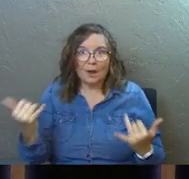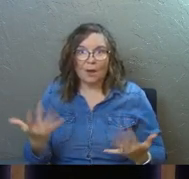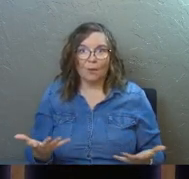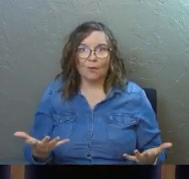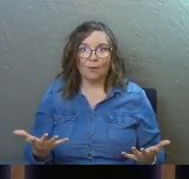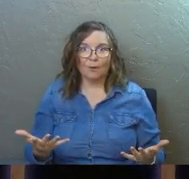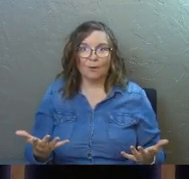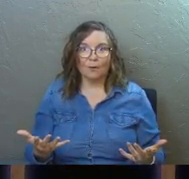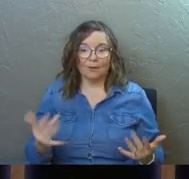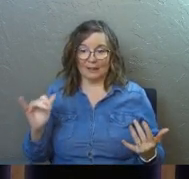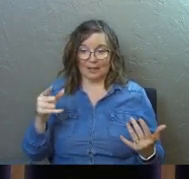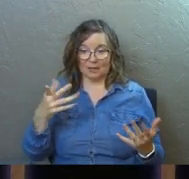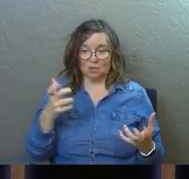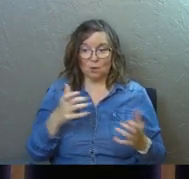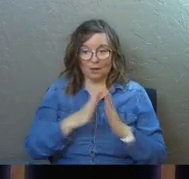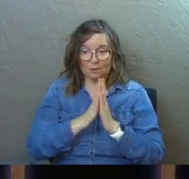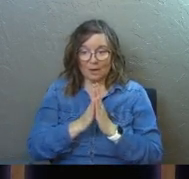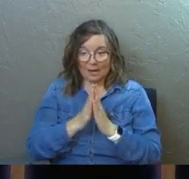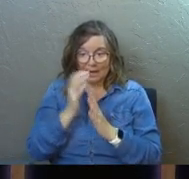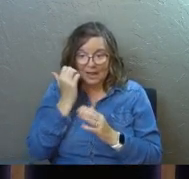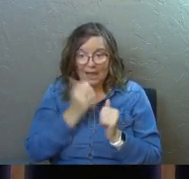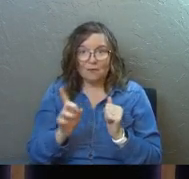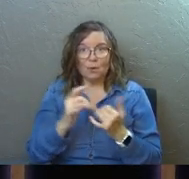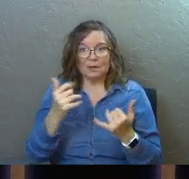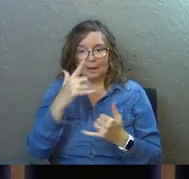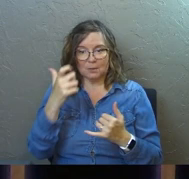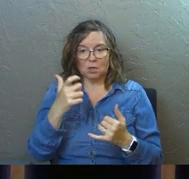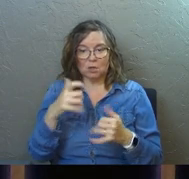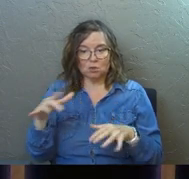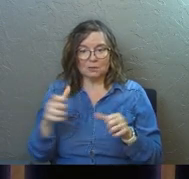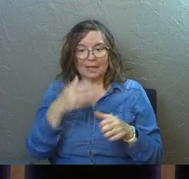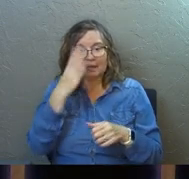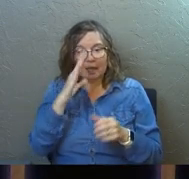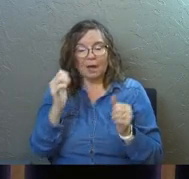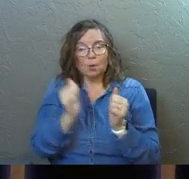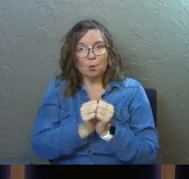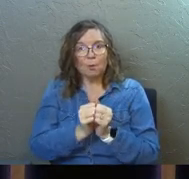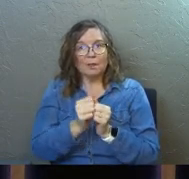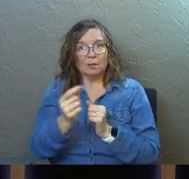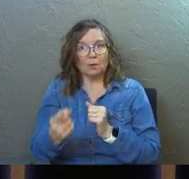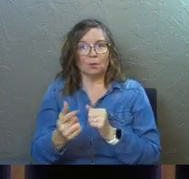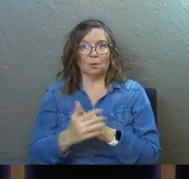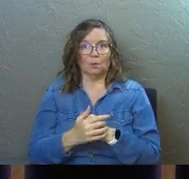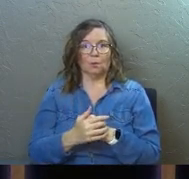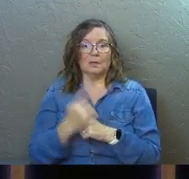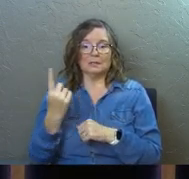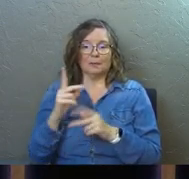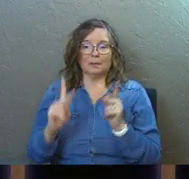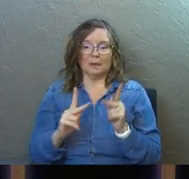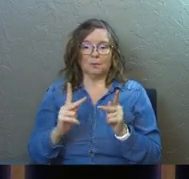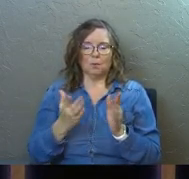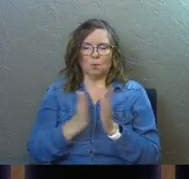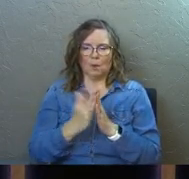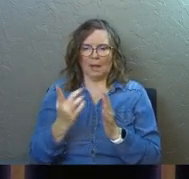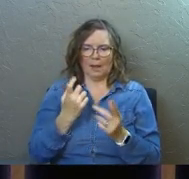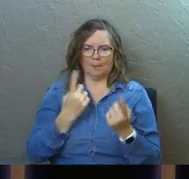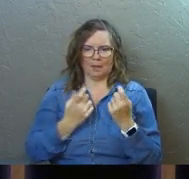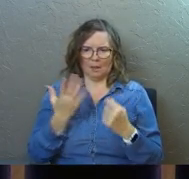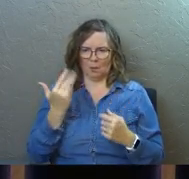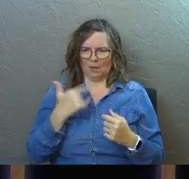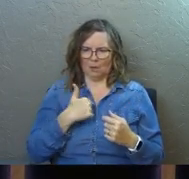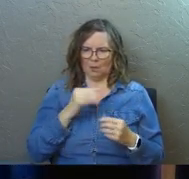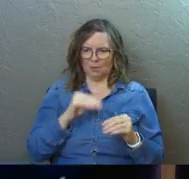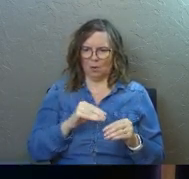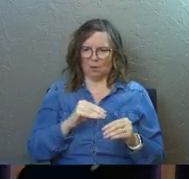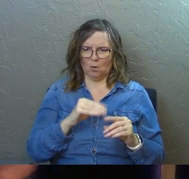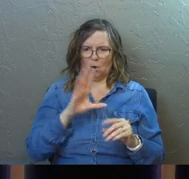now. Like, you ought to pray everywhere now because you're taking God with you. Sometimes people will ask me questions like, why